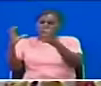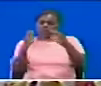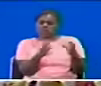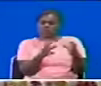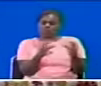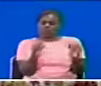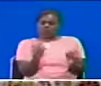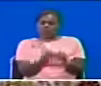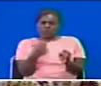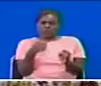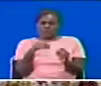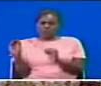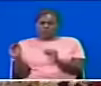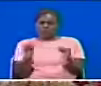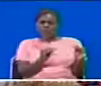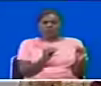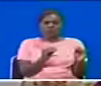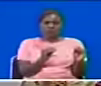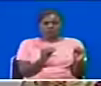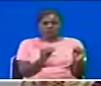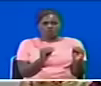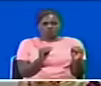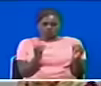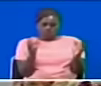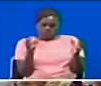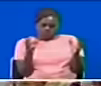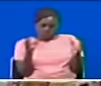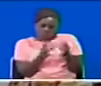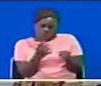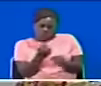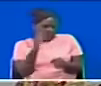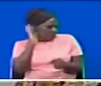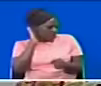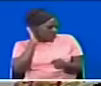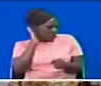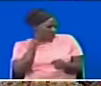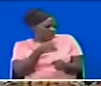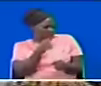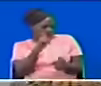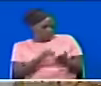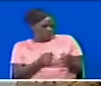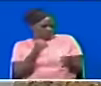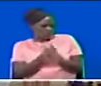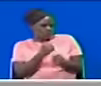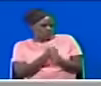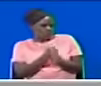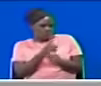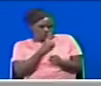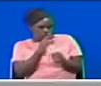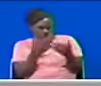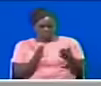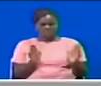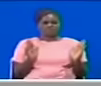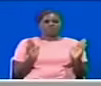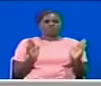find that I will move now, move to my small constituency, listen to what they are saying, and just do it quietly and finish.